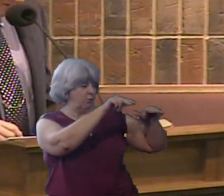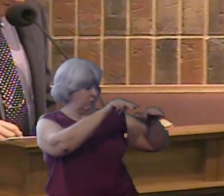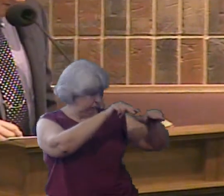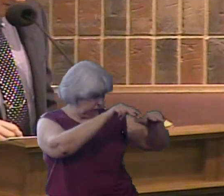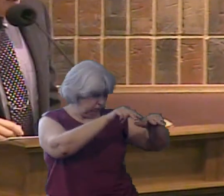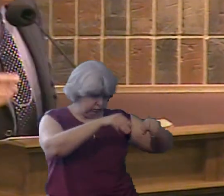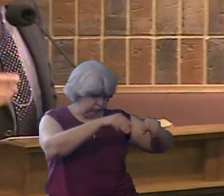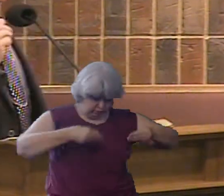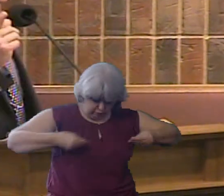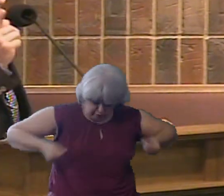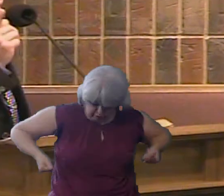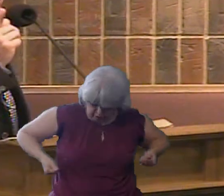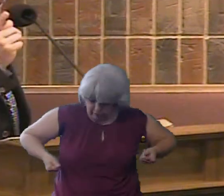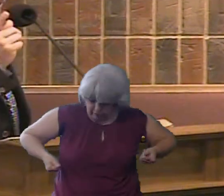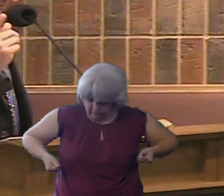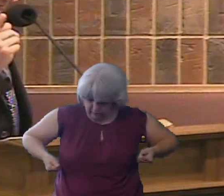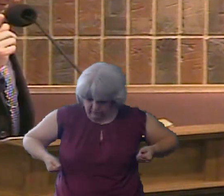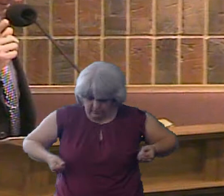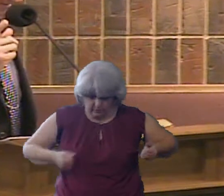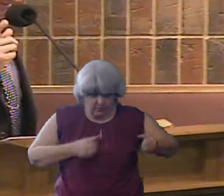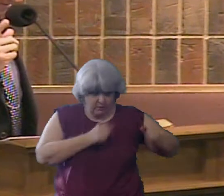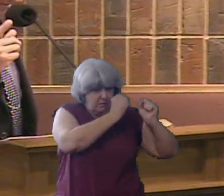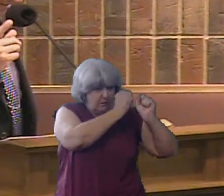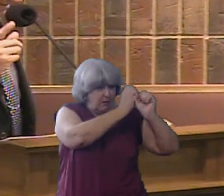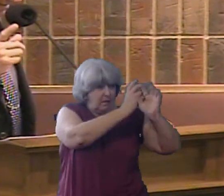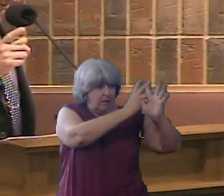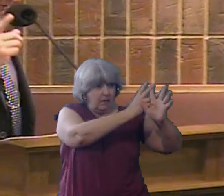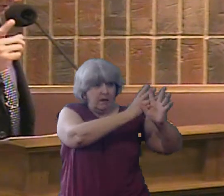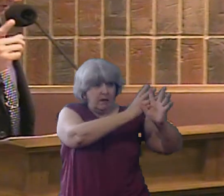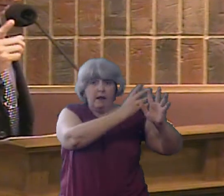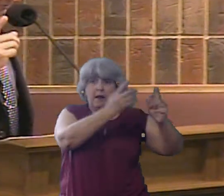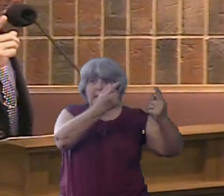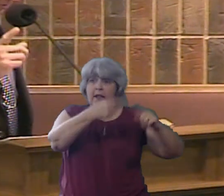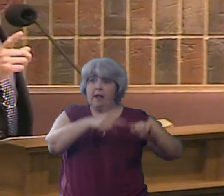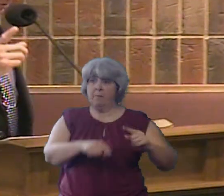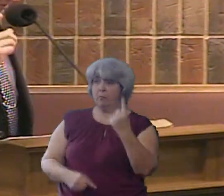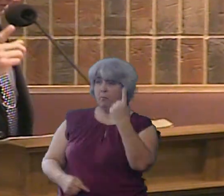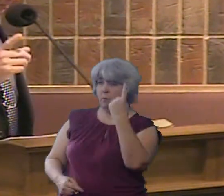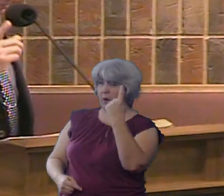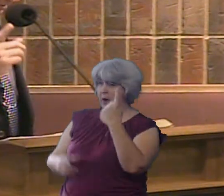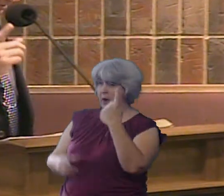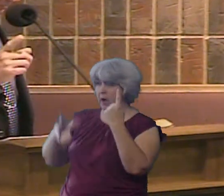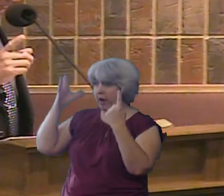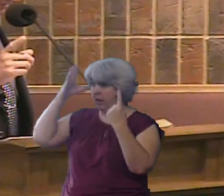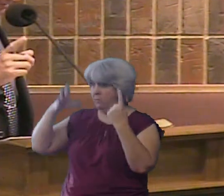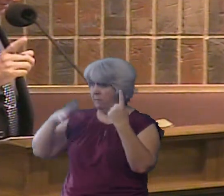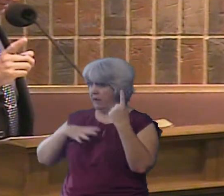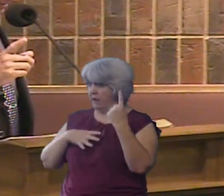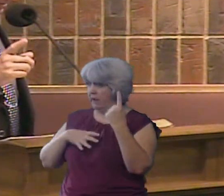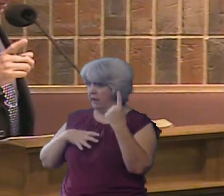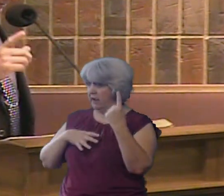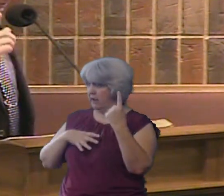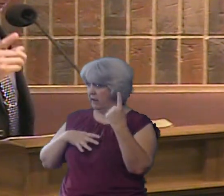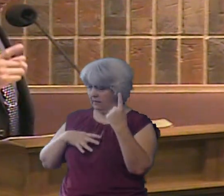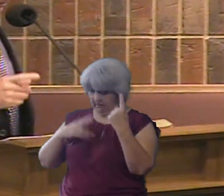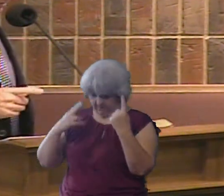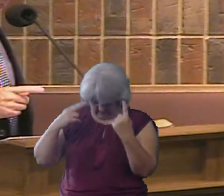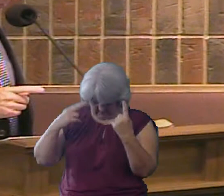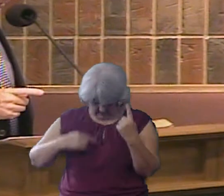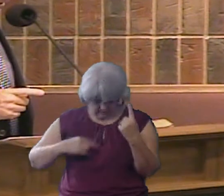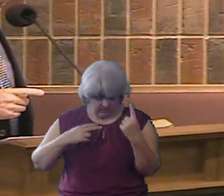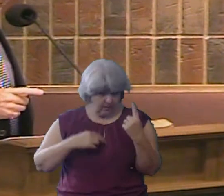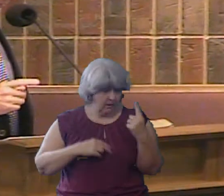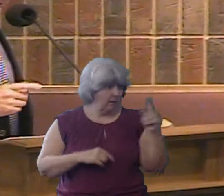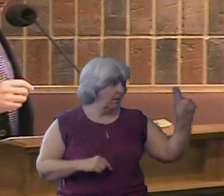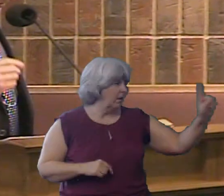15. And one of them, when he saw that he was healed, returned and